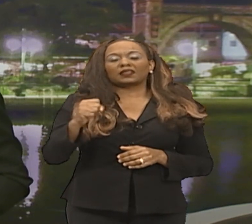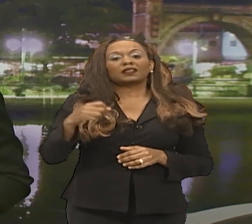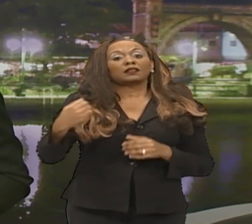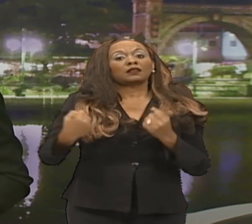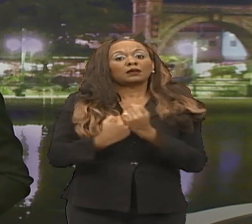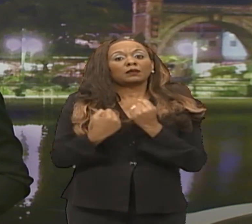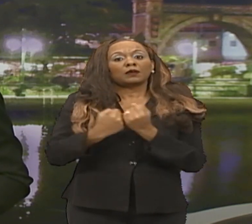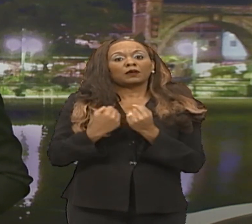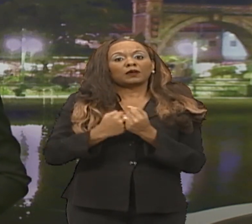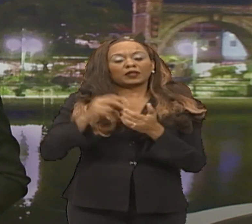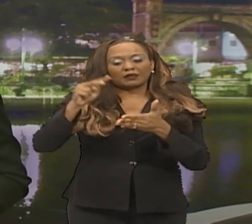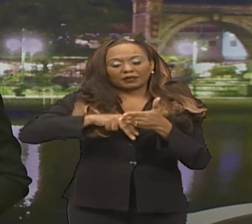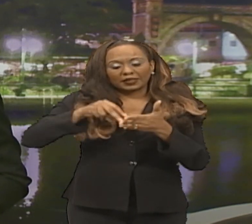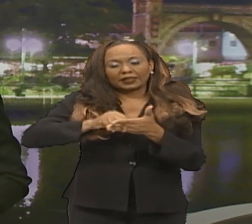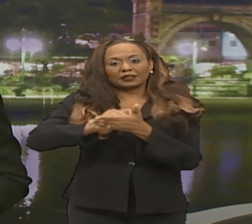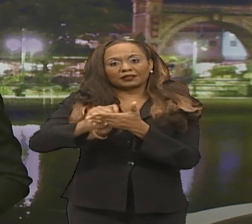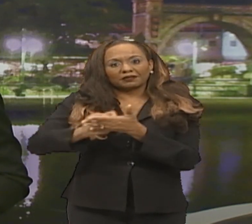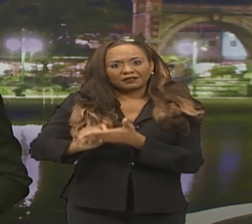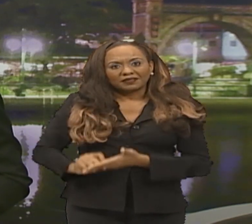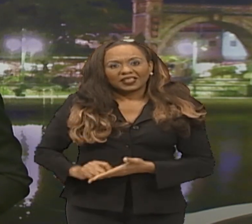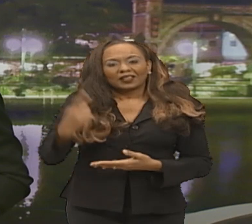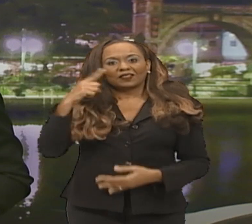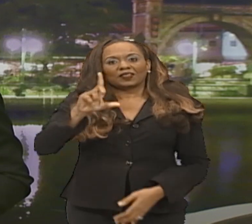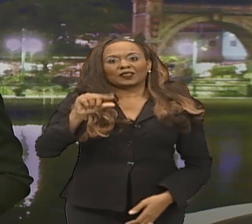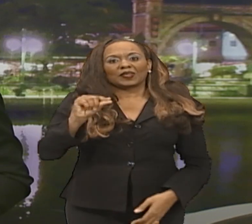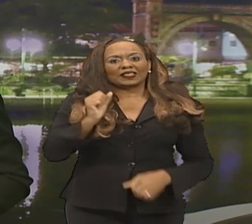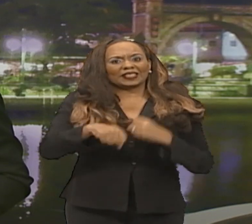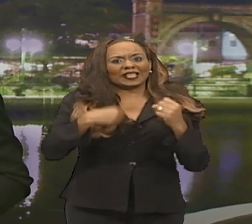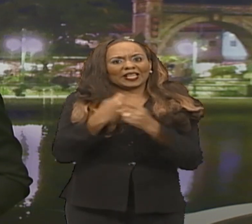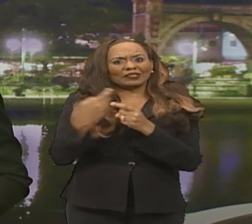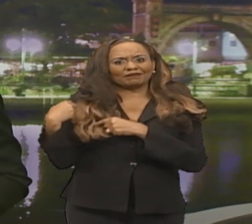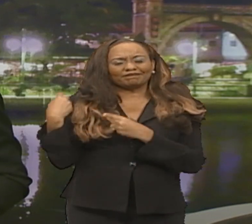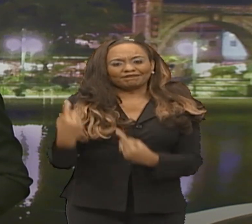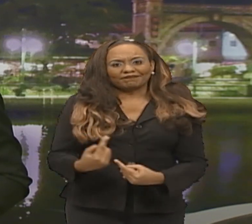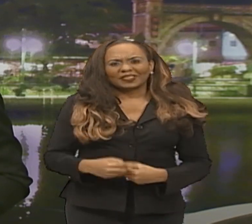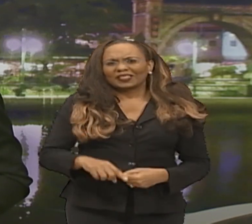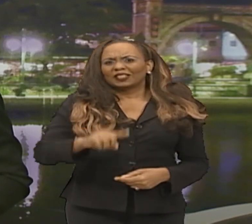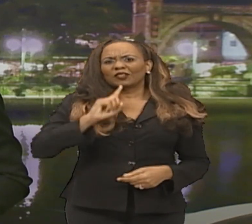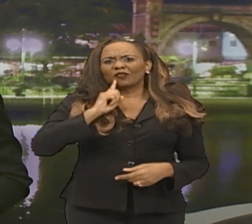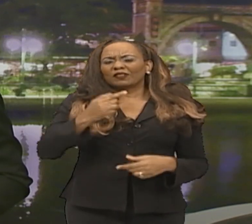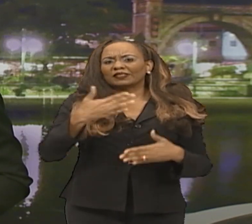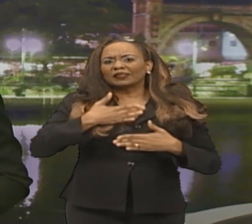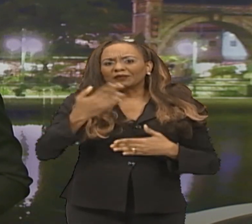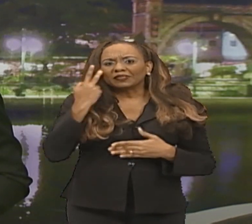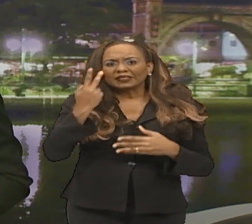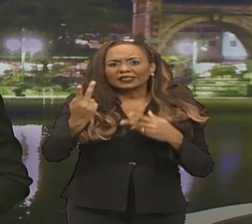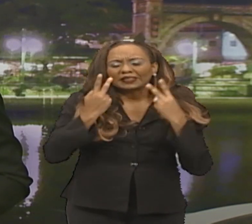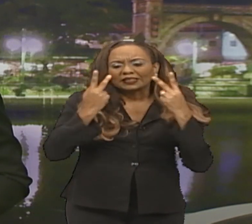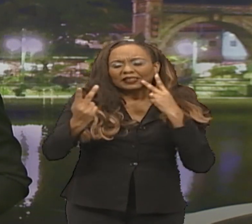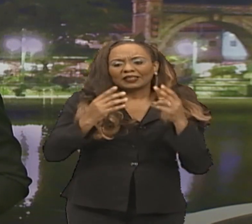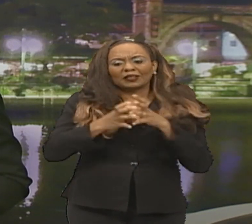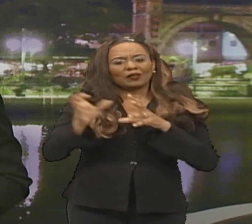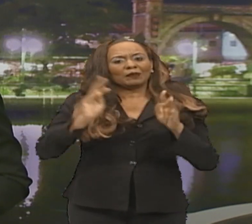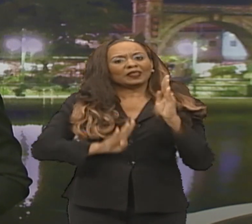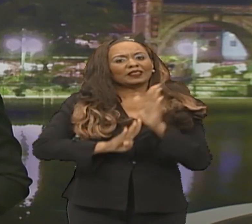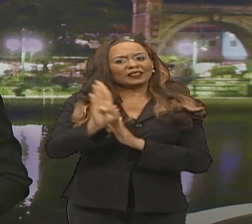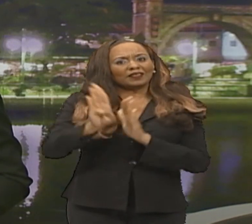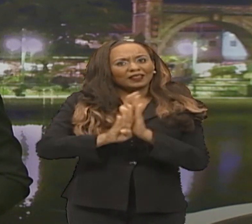years. Group Human Resources Manager Glenda Jilk says it's heartening to see their sponsorship has helped develop several